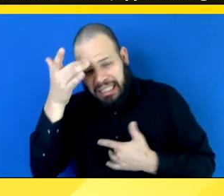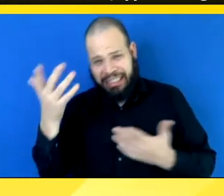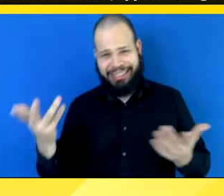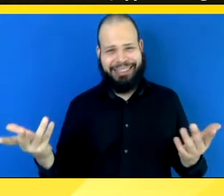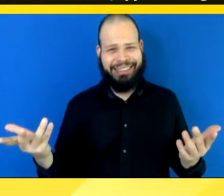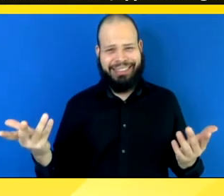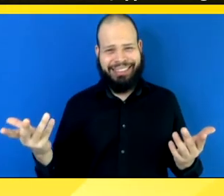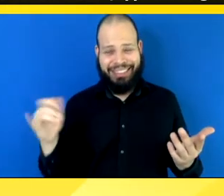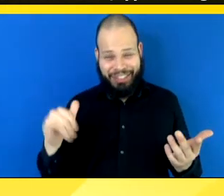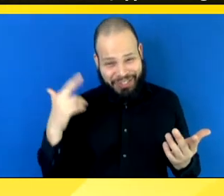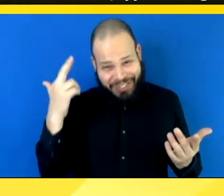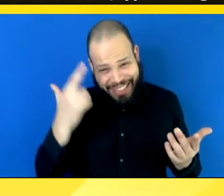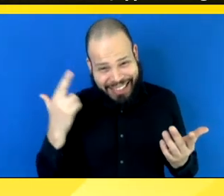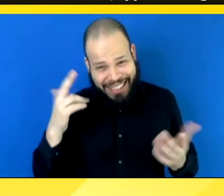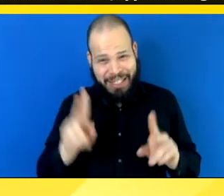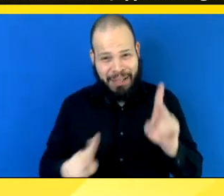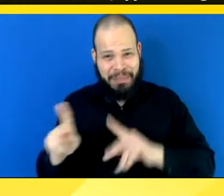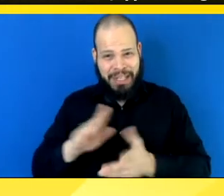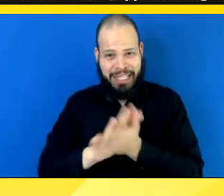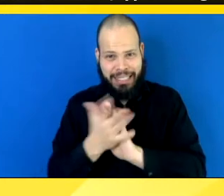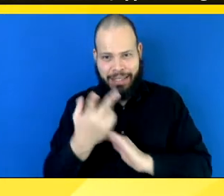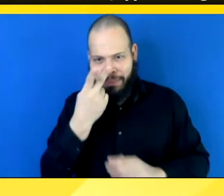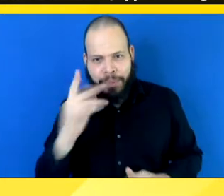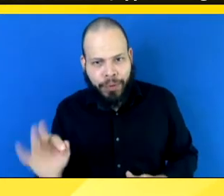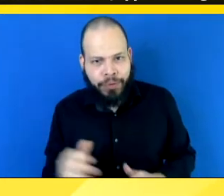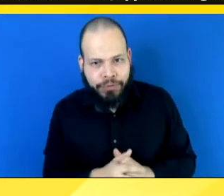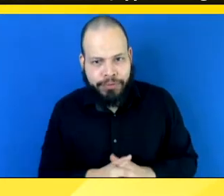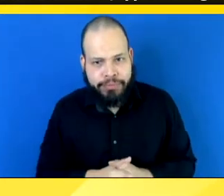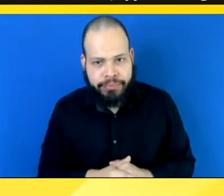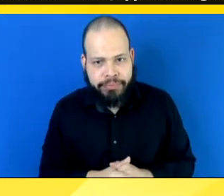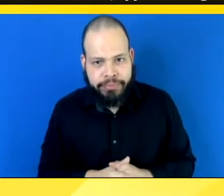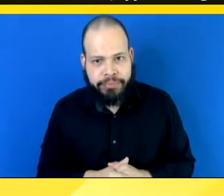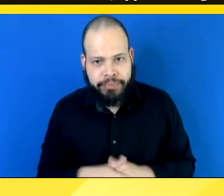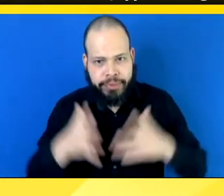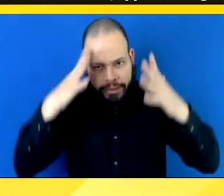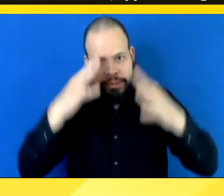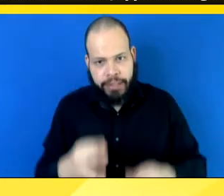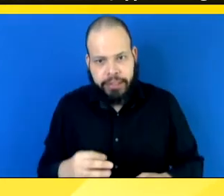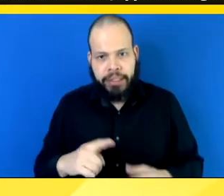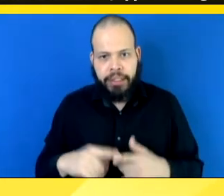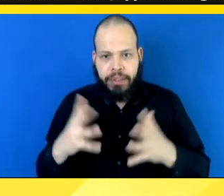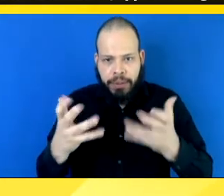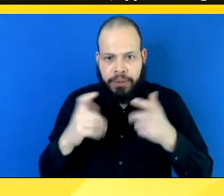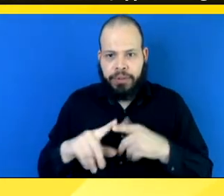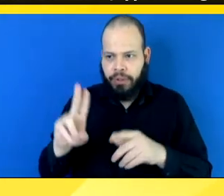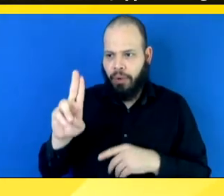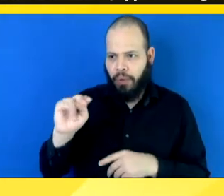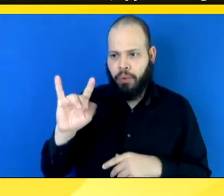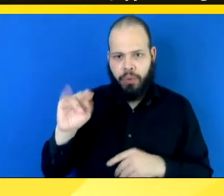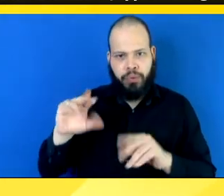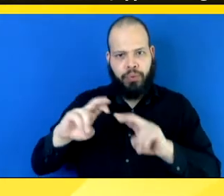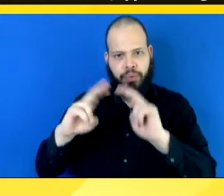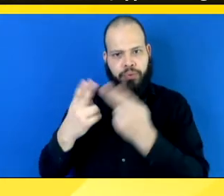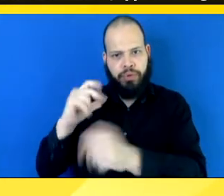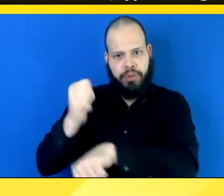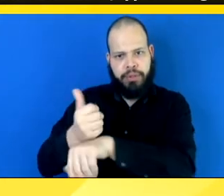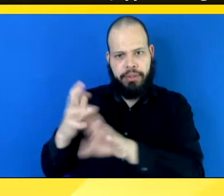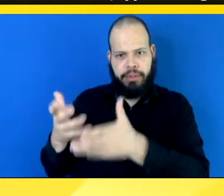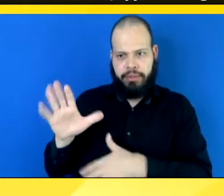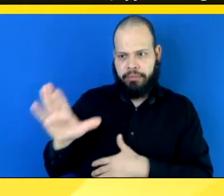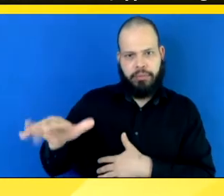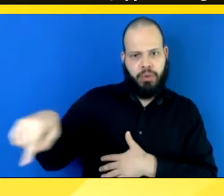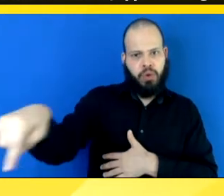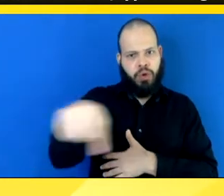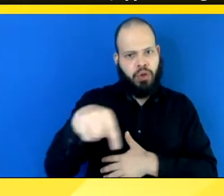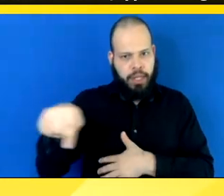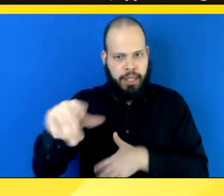right way. Vote for a union. In this case, RWDSU is a union that is wearing the Amazon